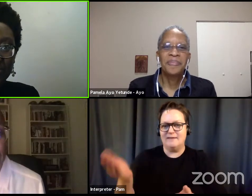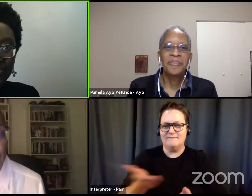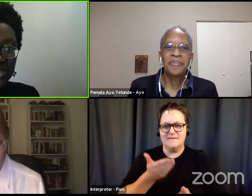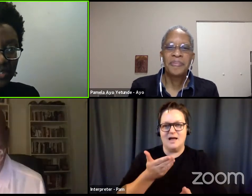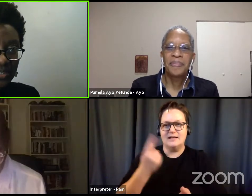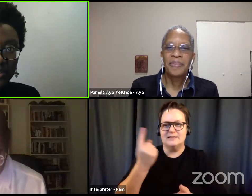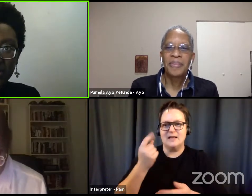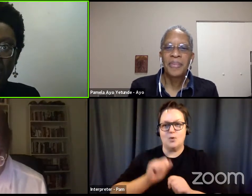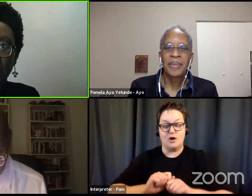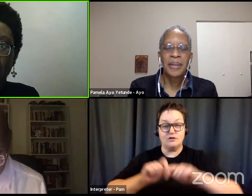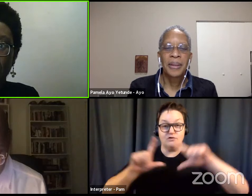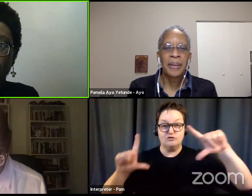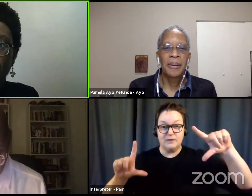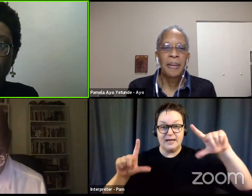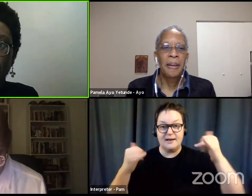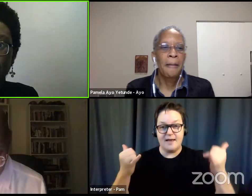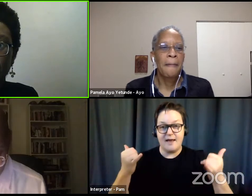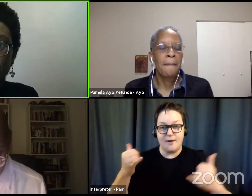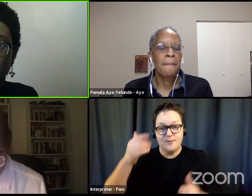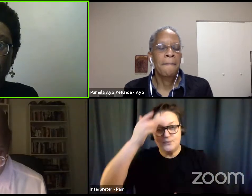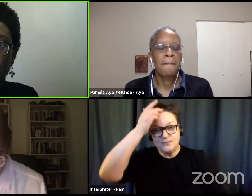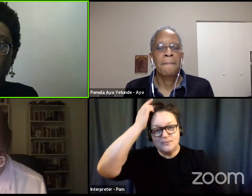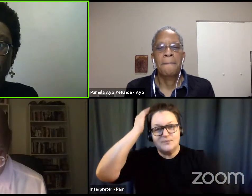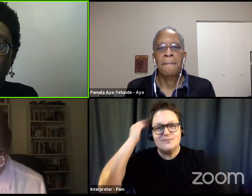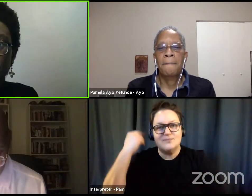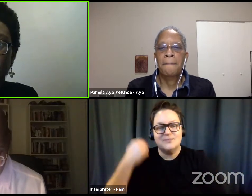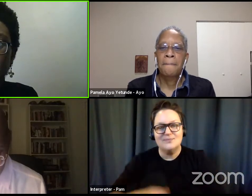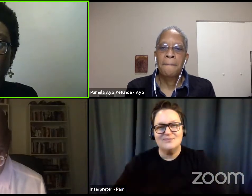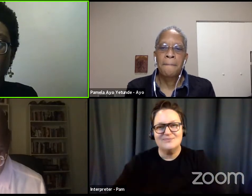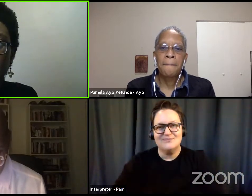someone on screen now.